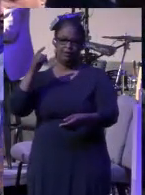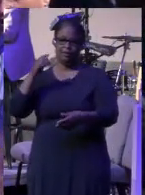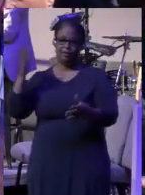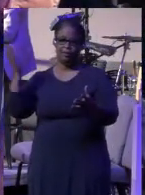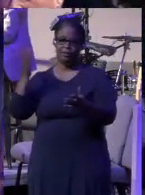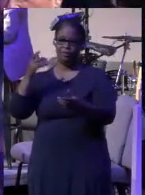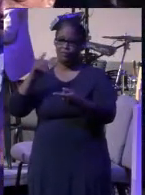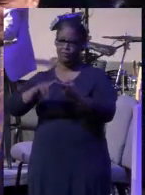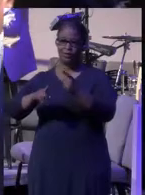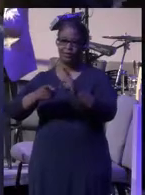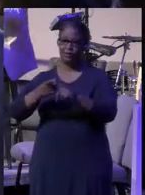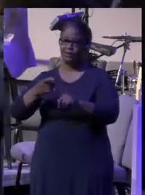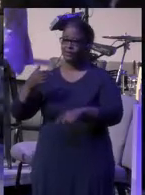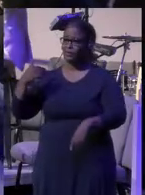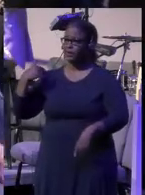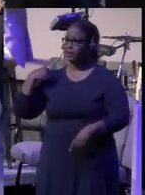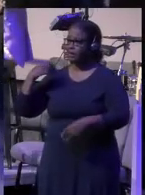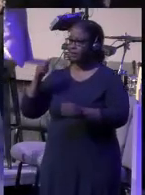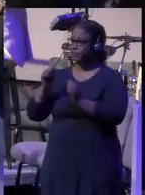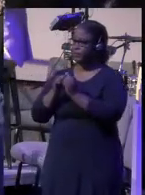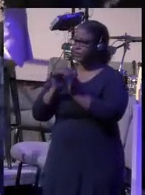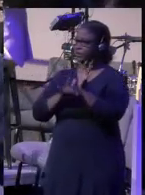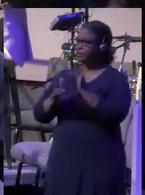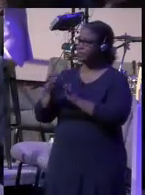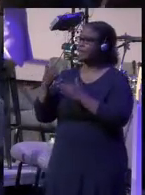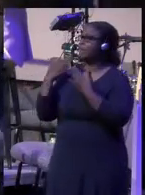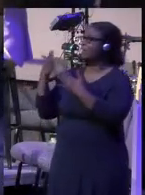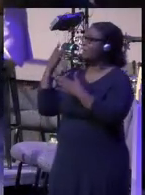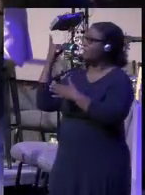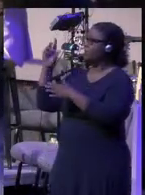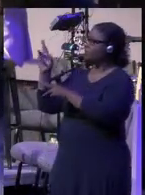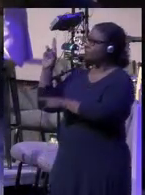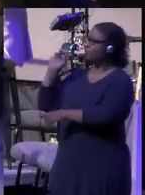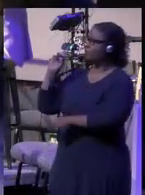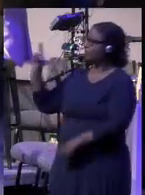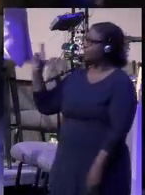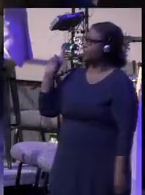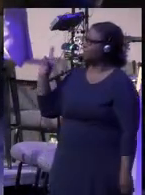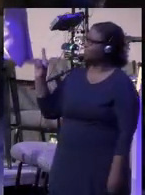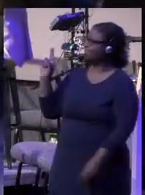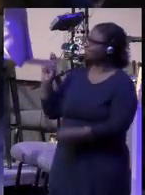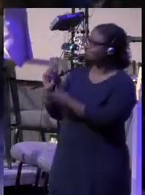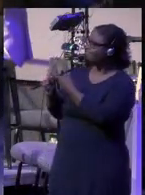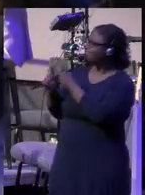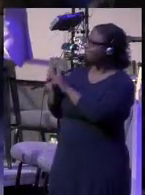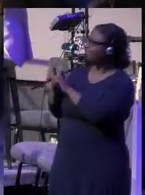I love you, Lord. I worship you, Lord Jesus. Thank you for your friendship, Lord God.